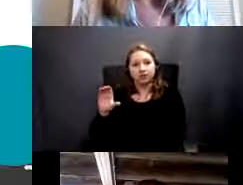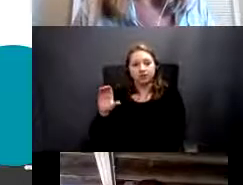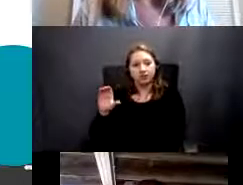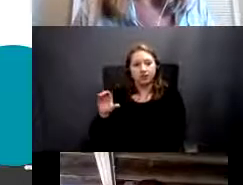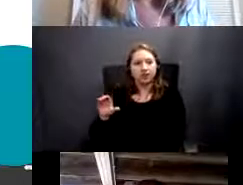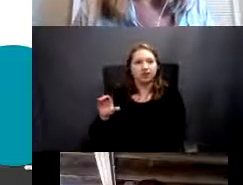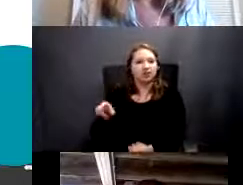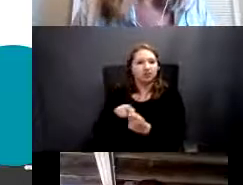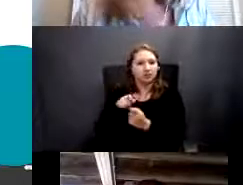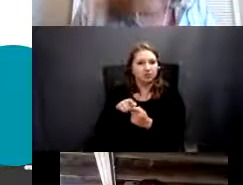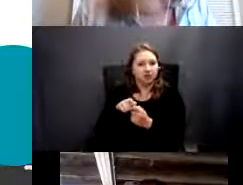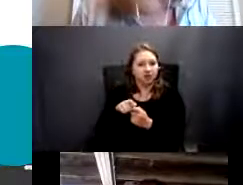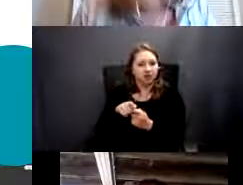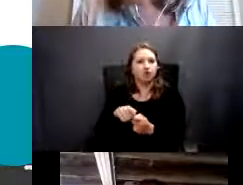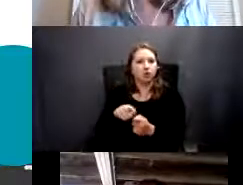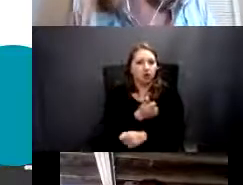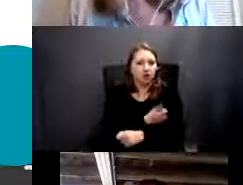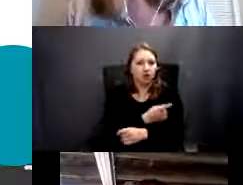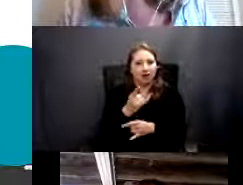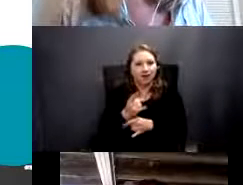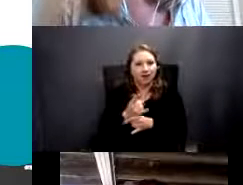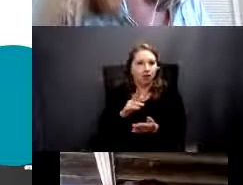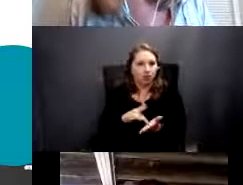specific to substance use, but they